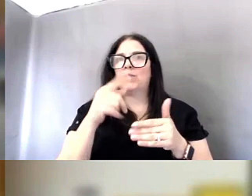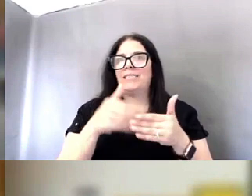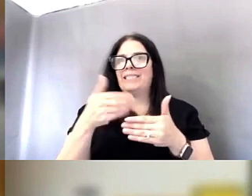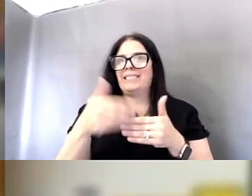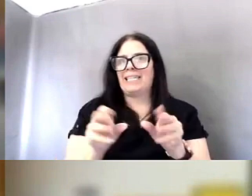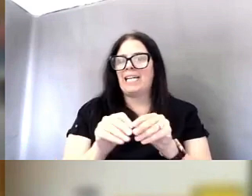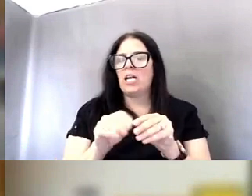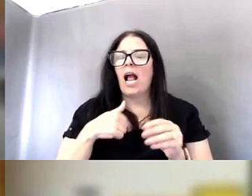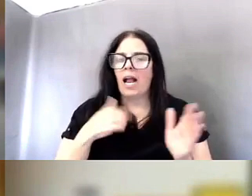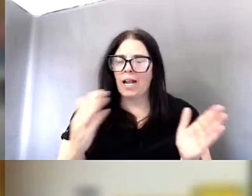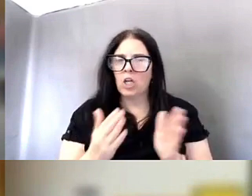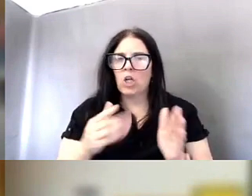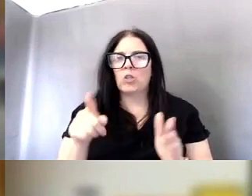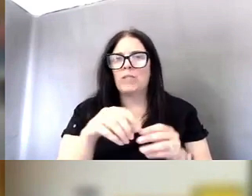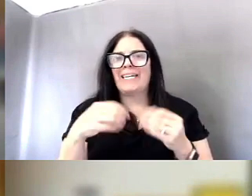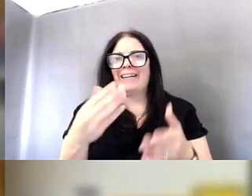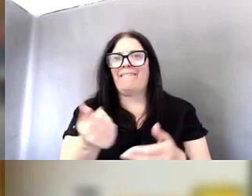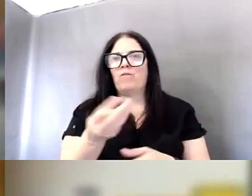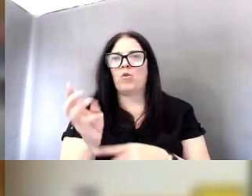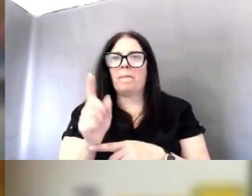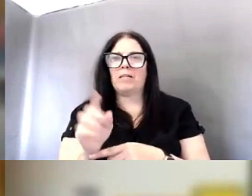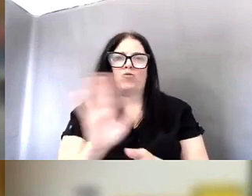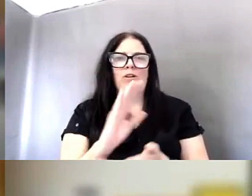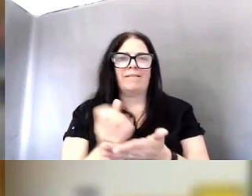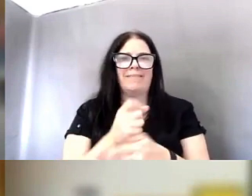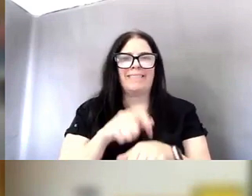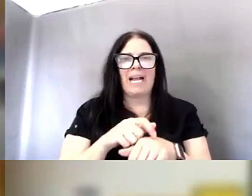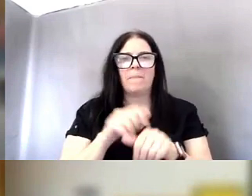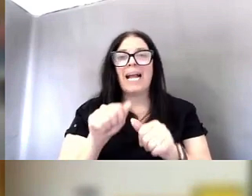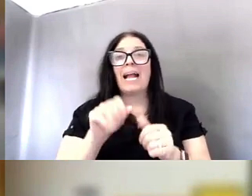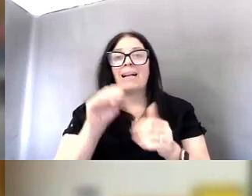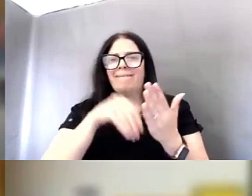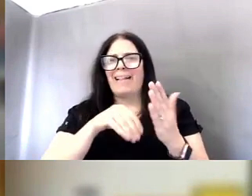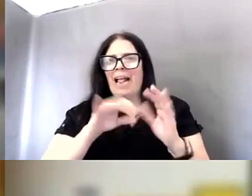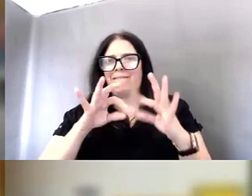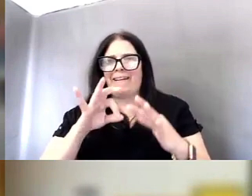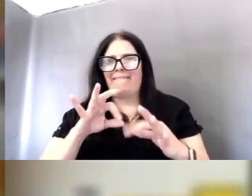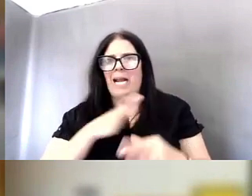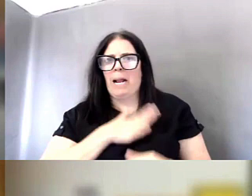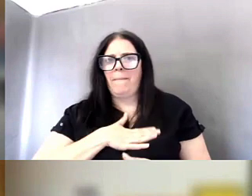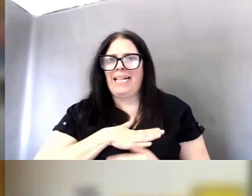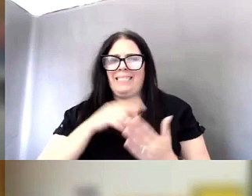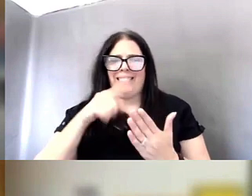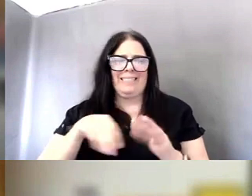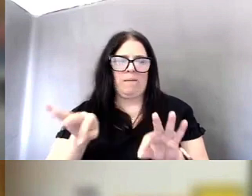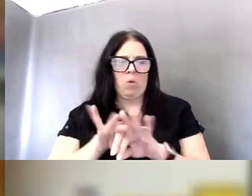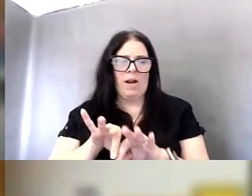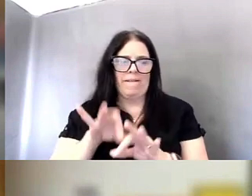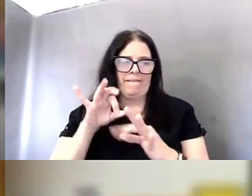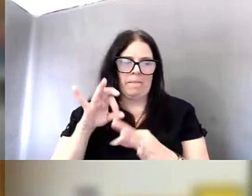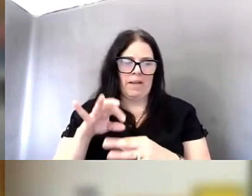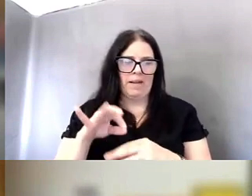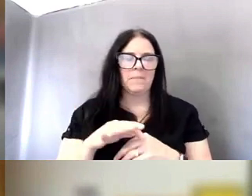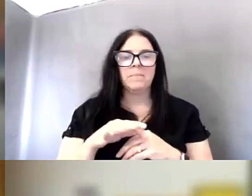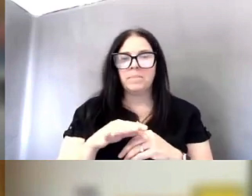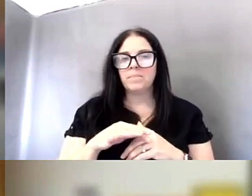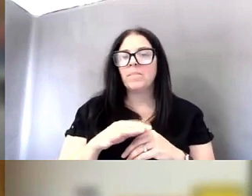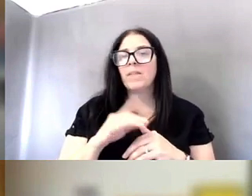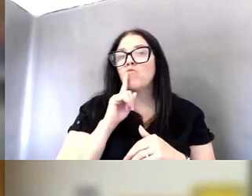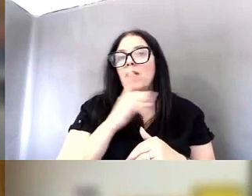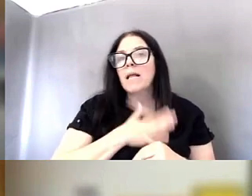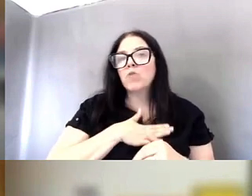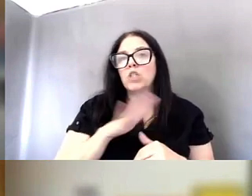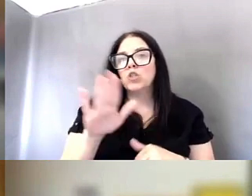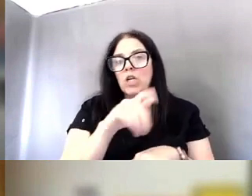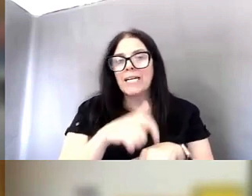I also want to give you that a few minutes time to do the feedback form before you log off for today. So I really appreciate all your